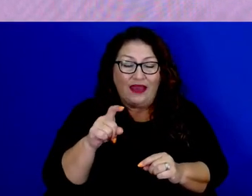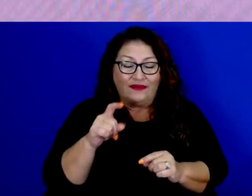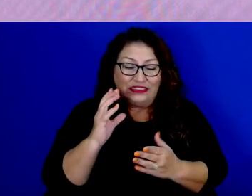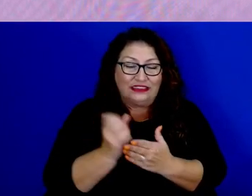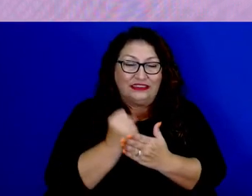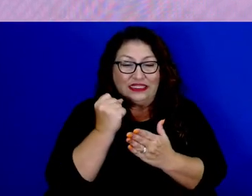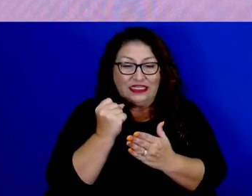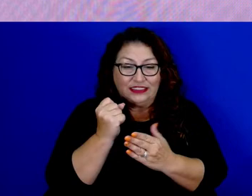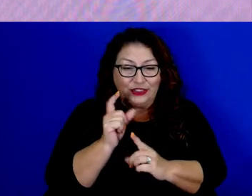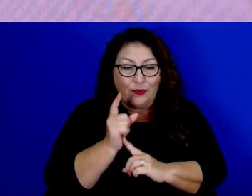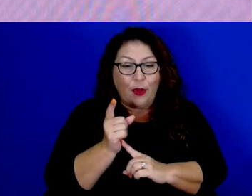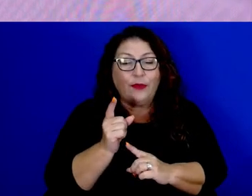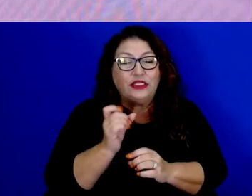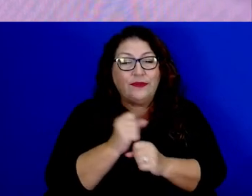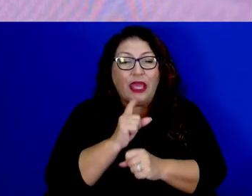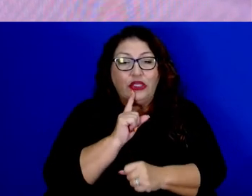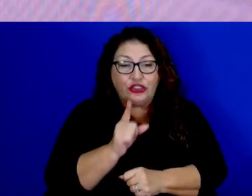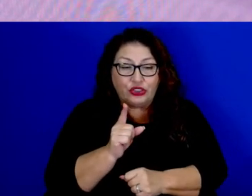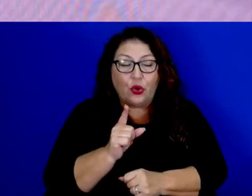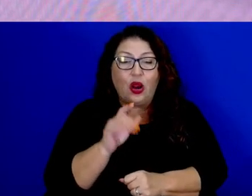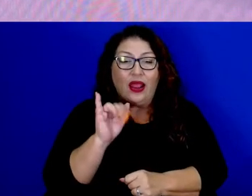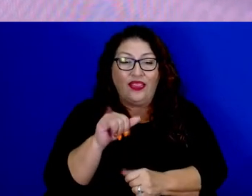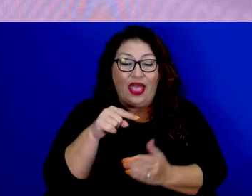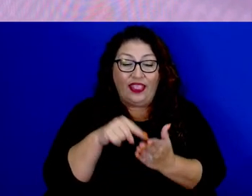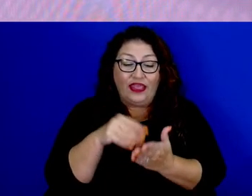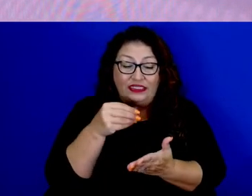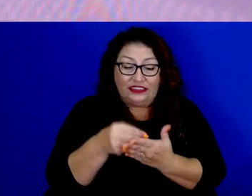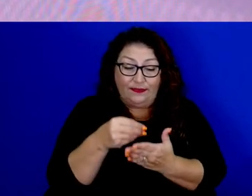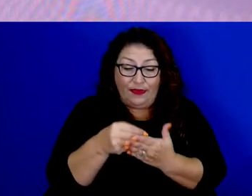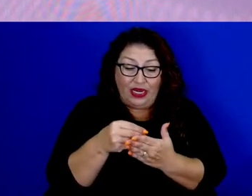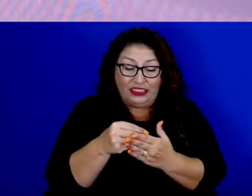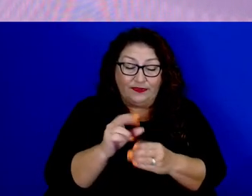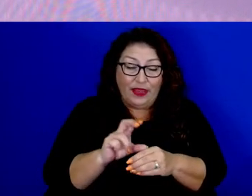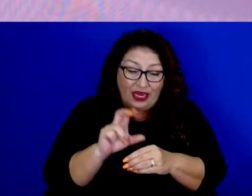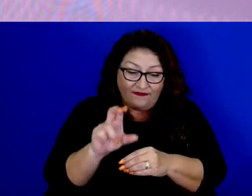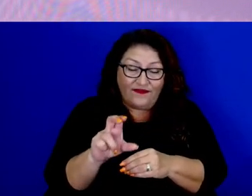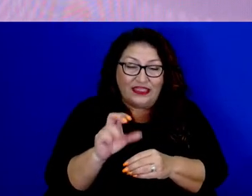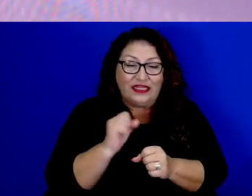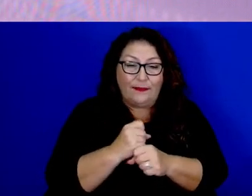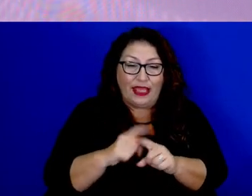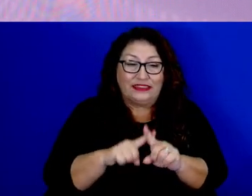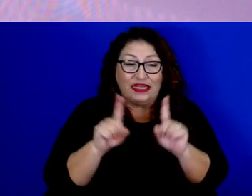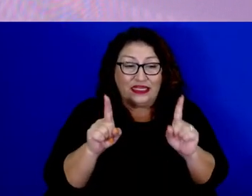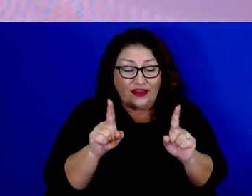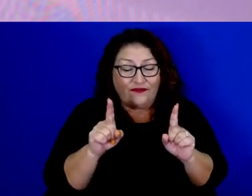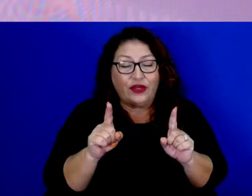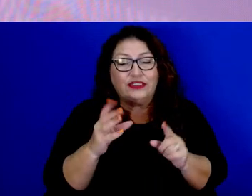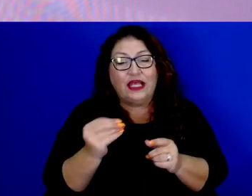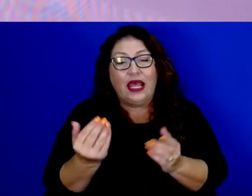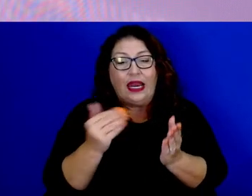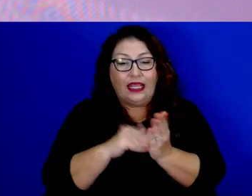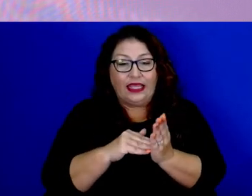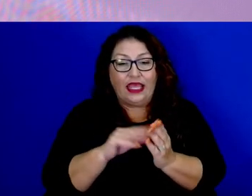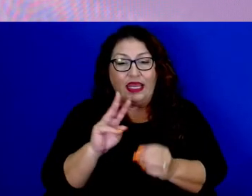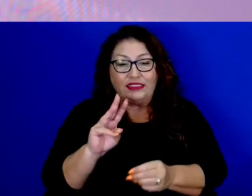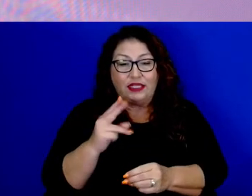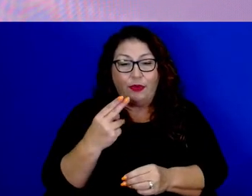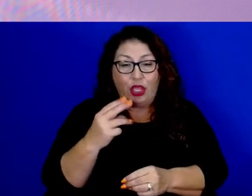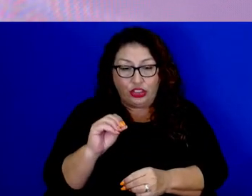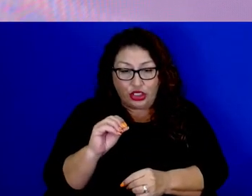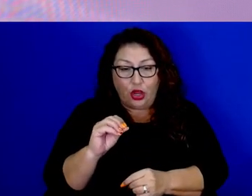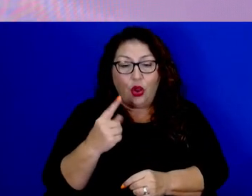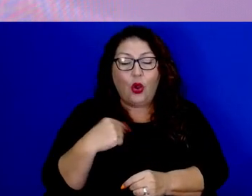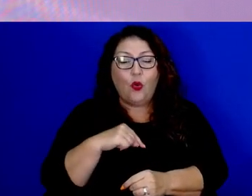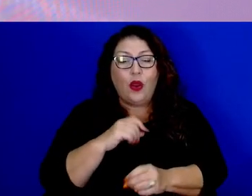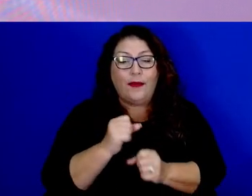ensure that this money that is being invested makes a difference. And here again, as WHO, we are making a strong plea,